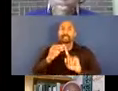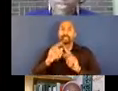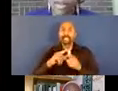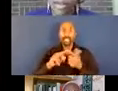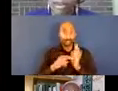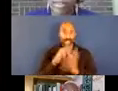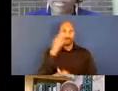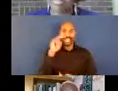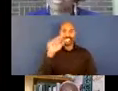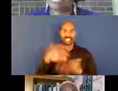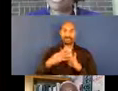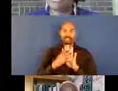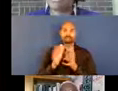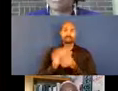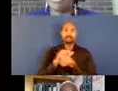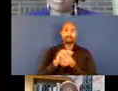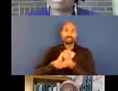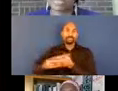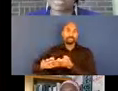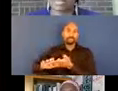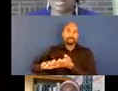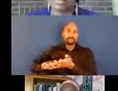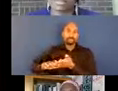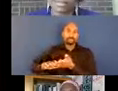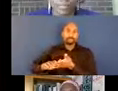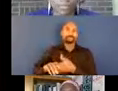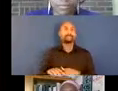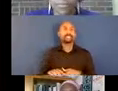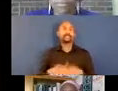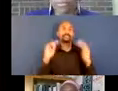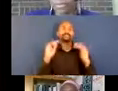What is IR learning from the movement for Black lives?